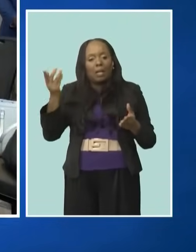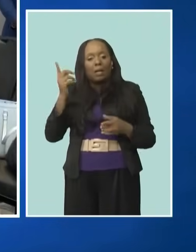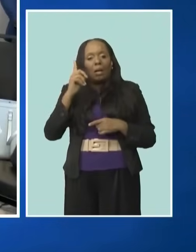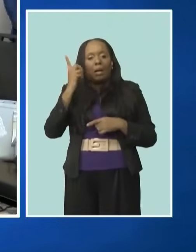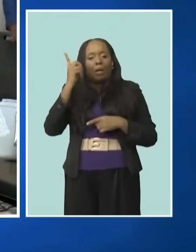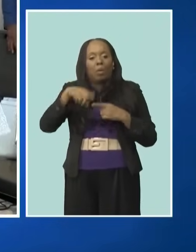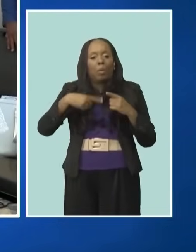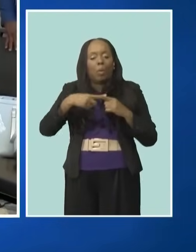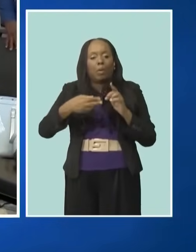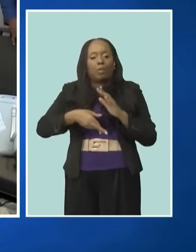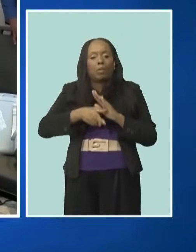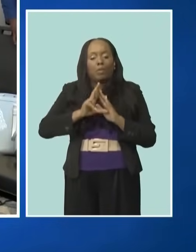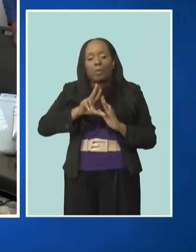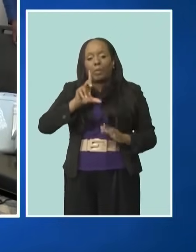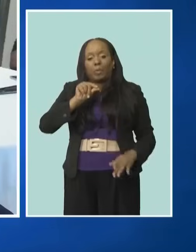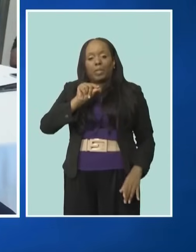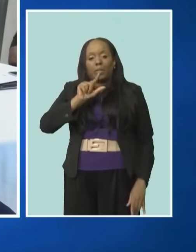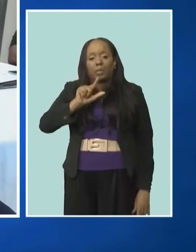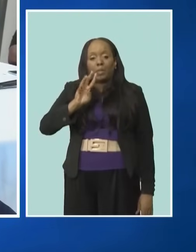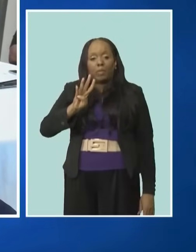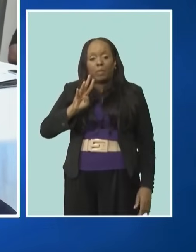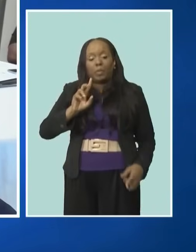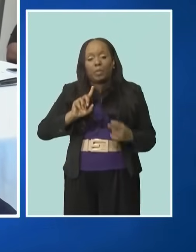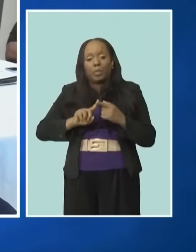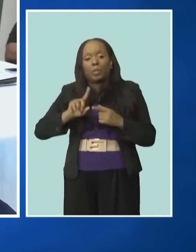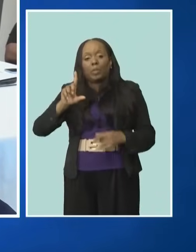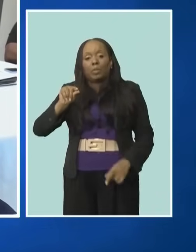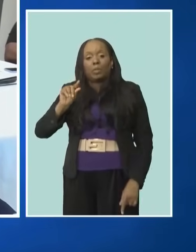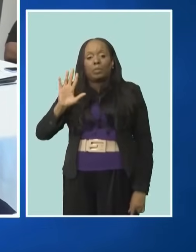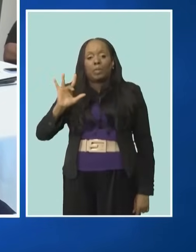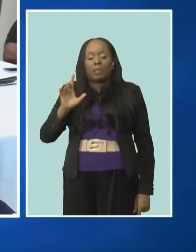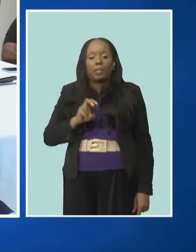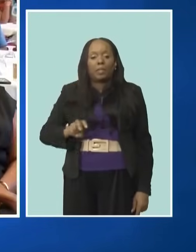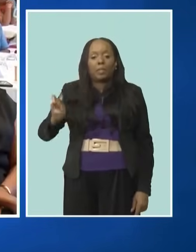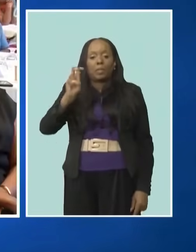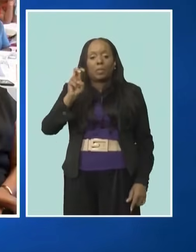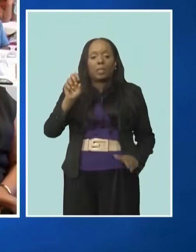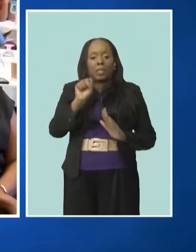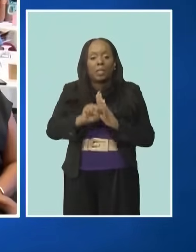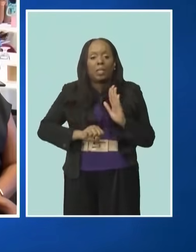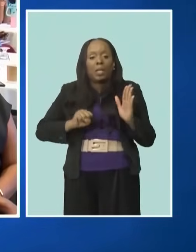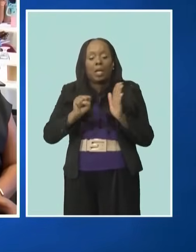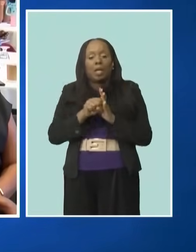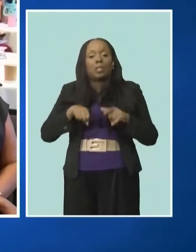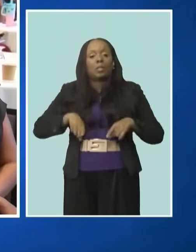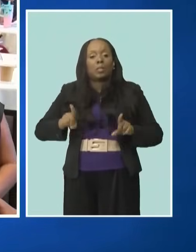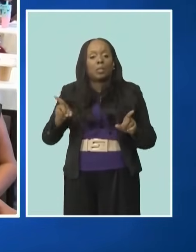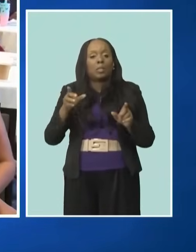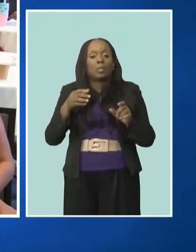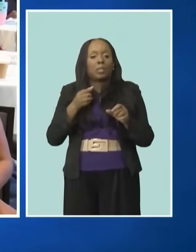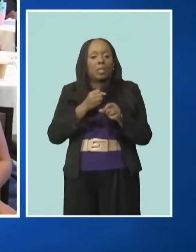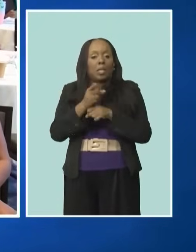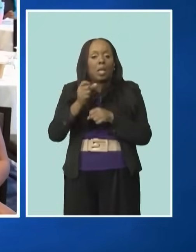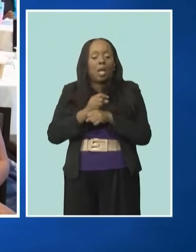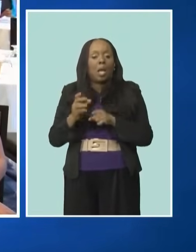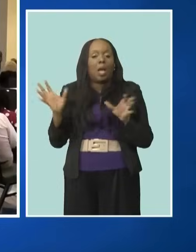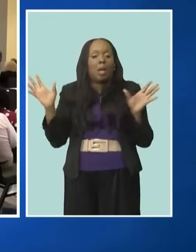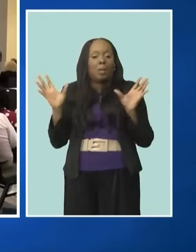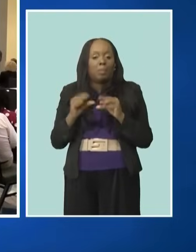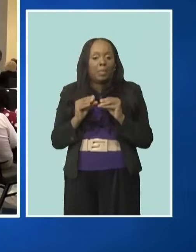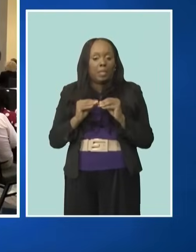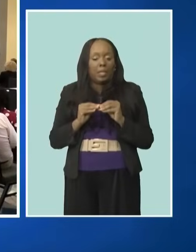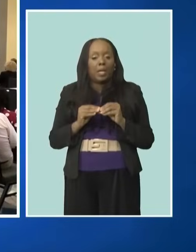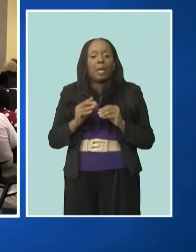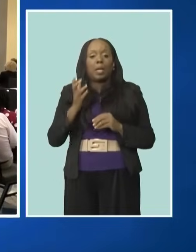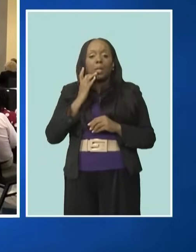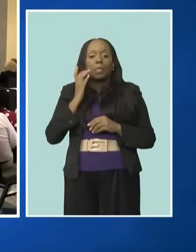in his review of the 2024 to 2025 tourist season during the annual general meeting of the body at the